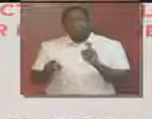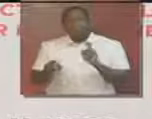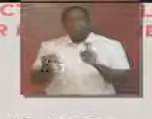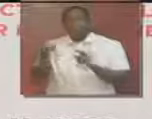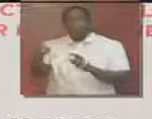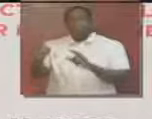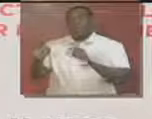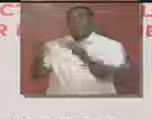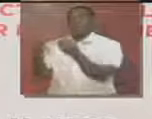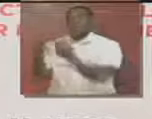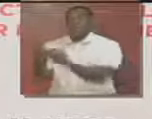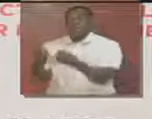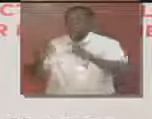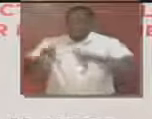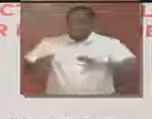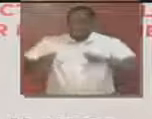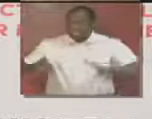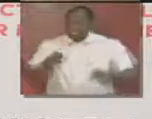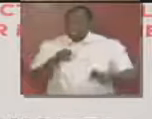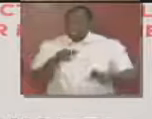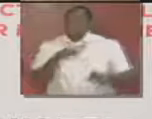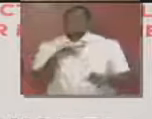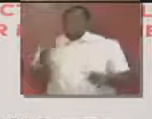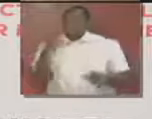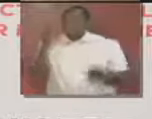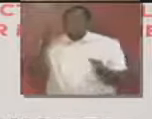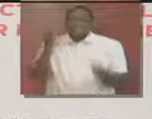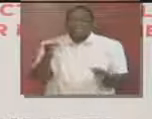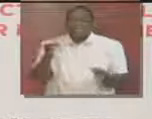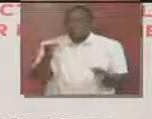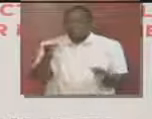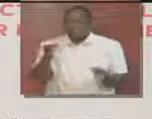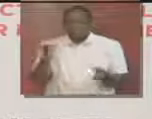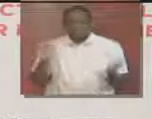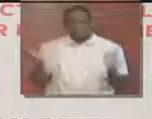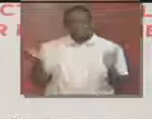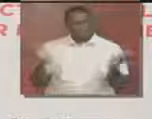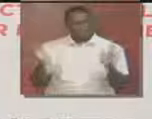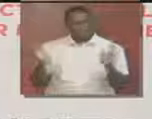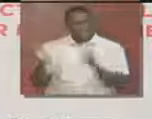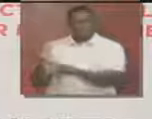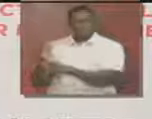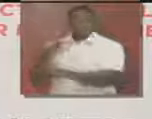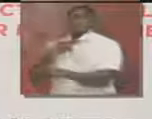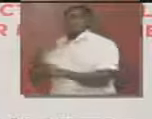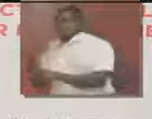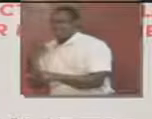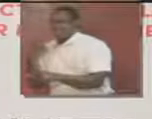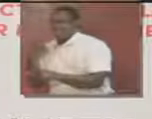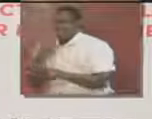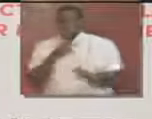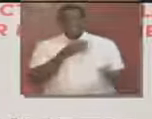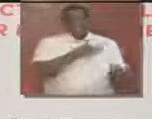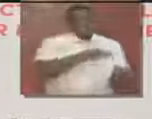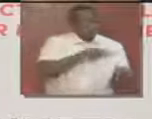such, the vaccine can continue to be administered even while they're investigating the